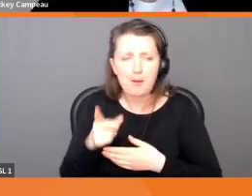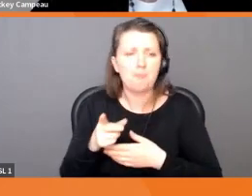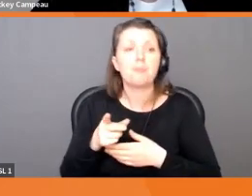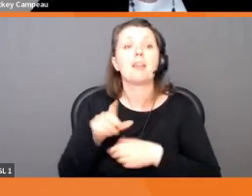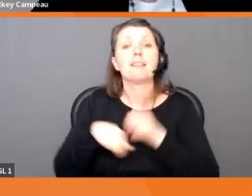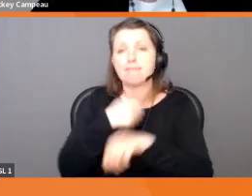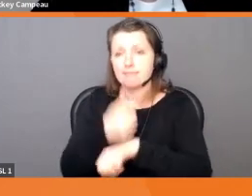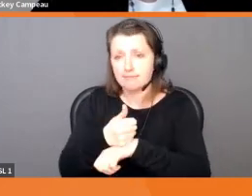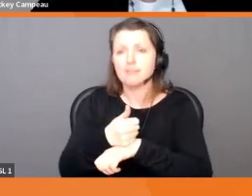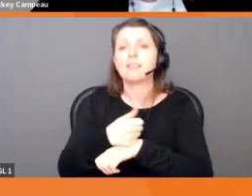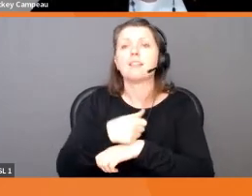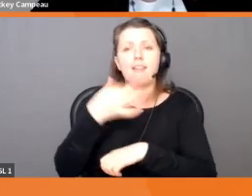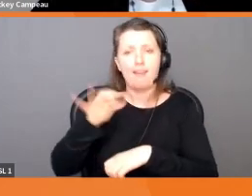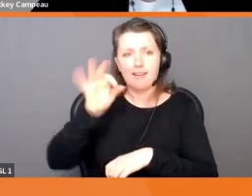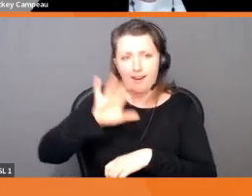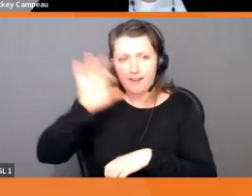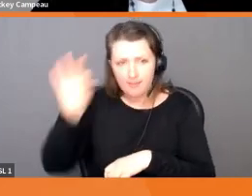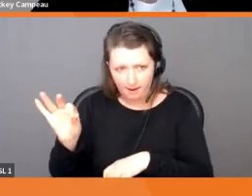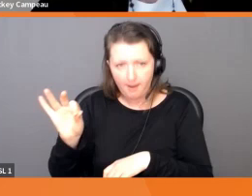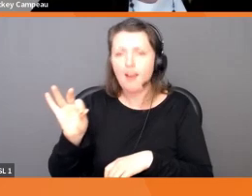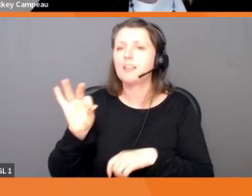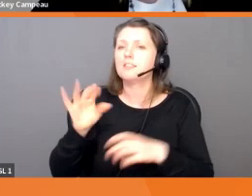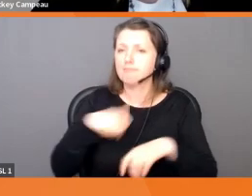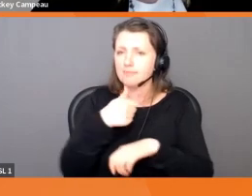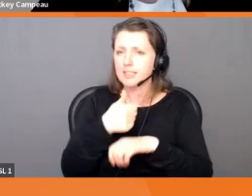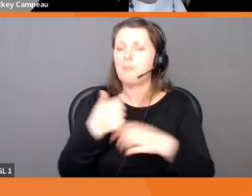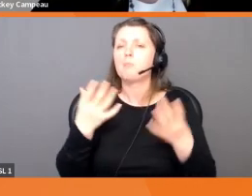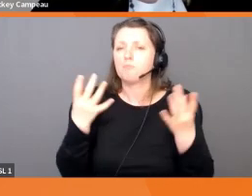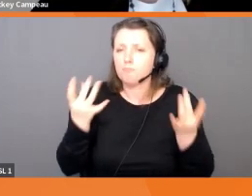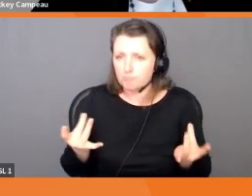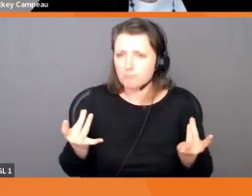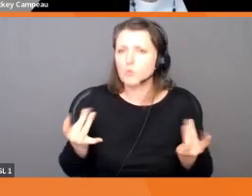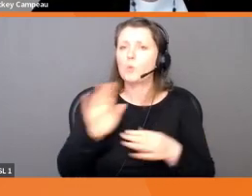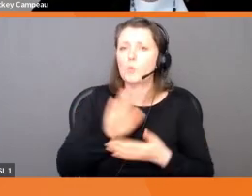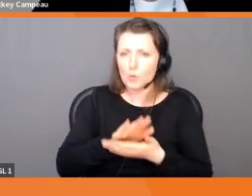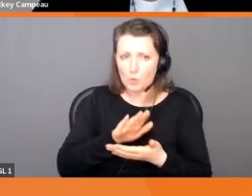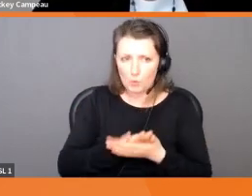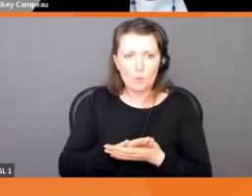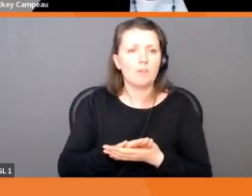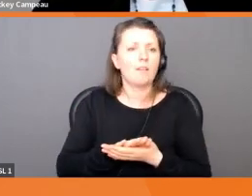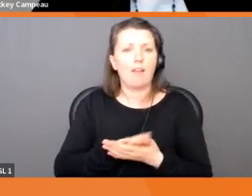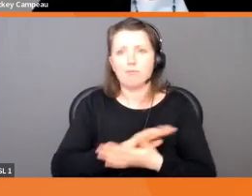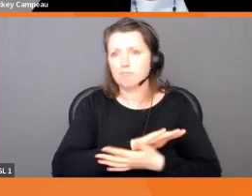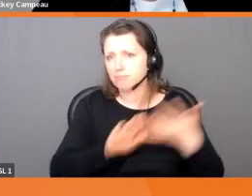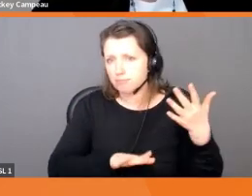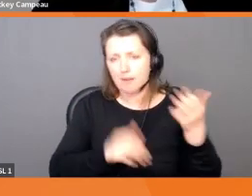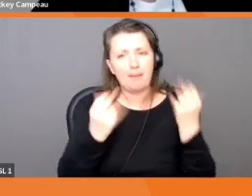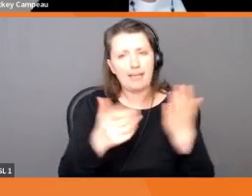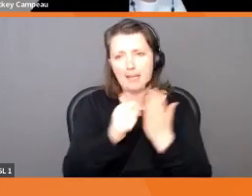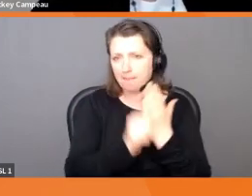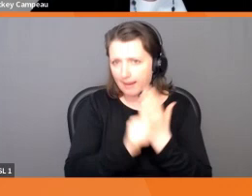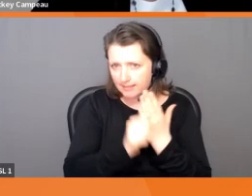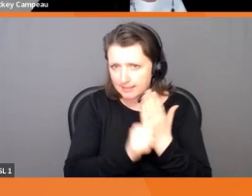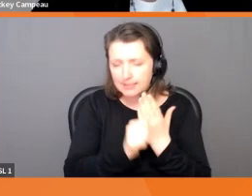the Director of Education at this holistic and creative school of contemporary arts. She's been featured in different magazines, she writes